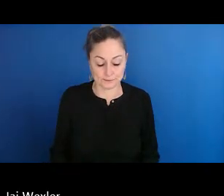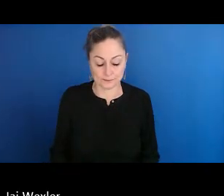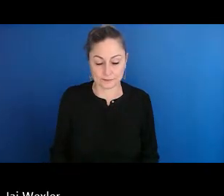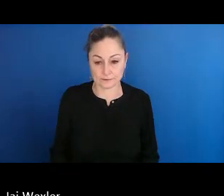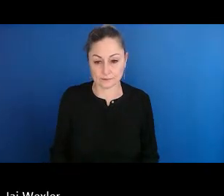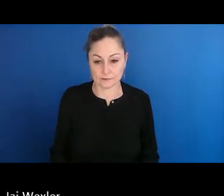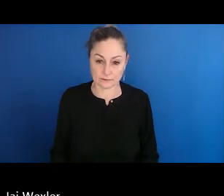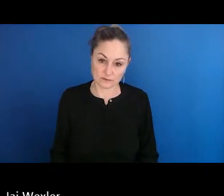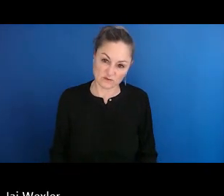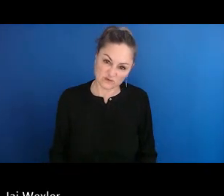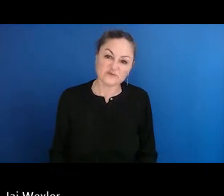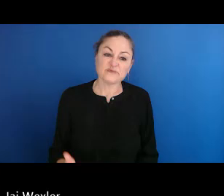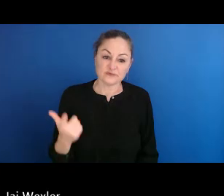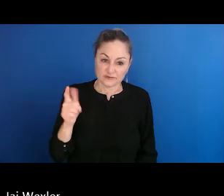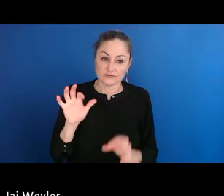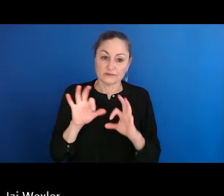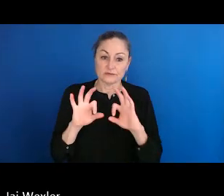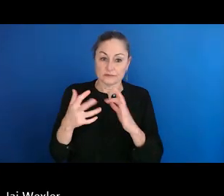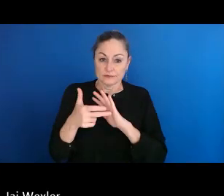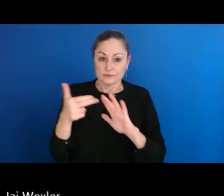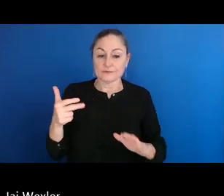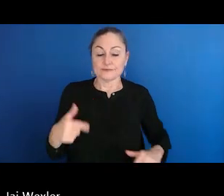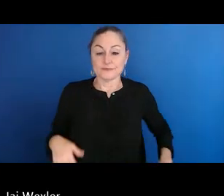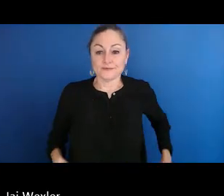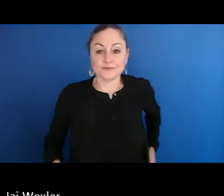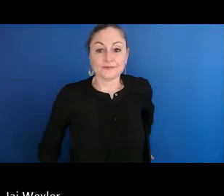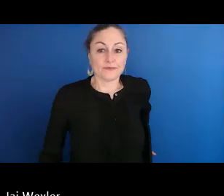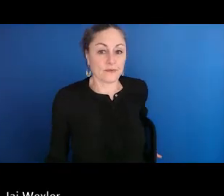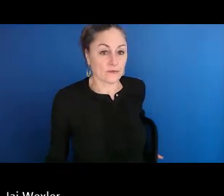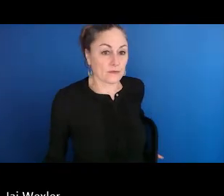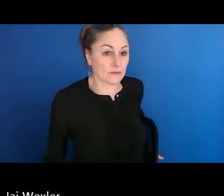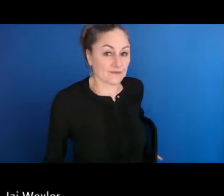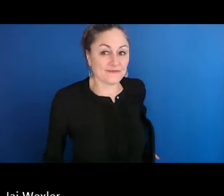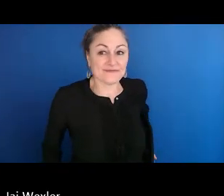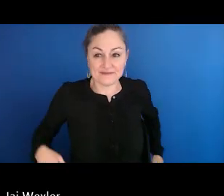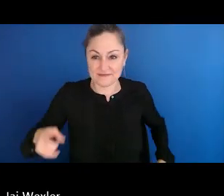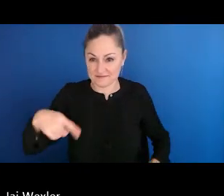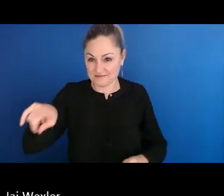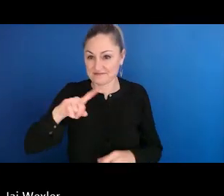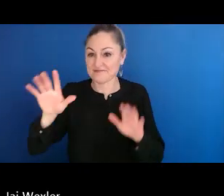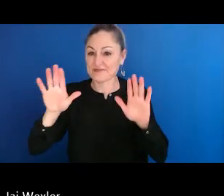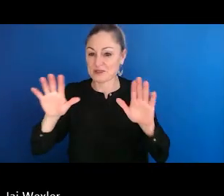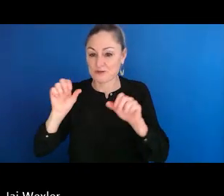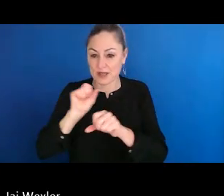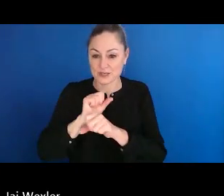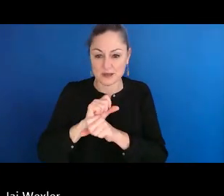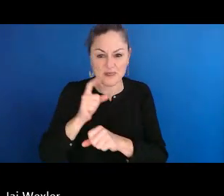Familial status, ESA, absolutely. You guys did great. I think we got most of them.